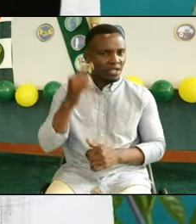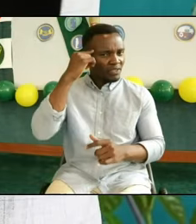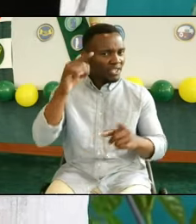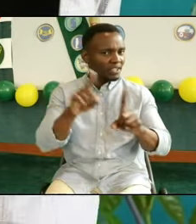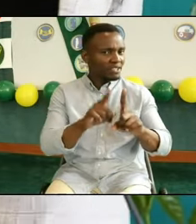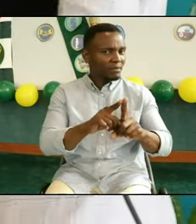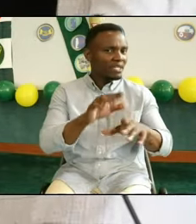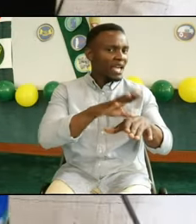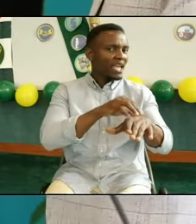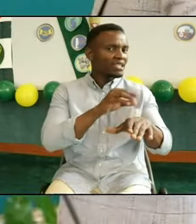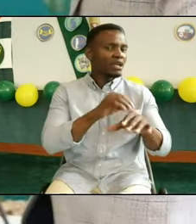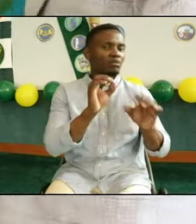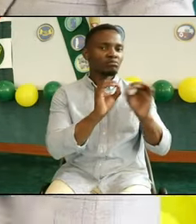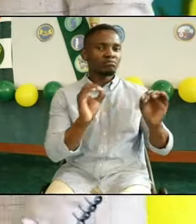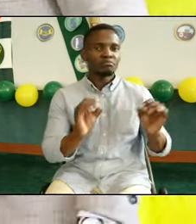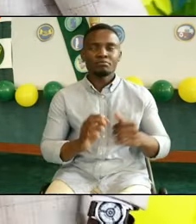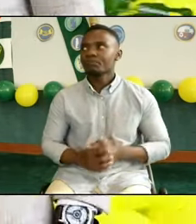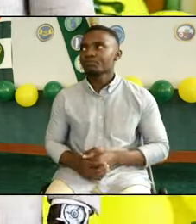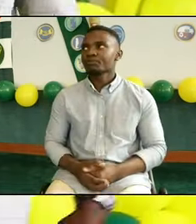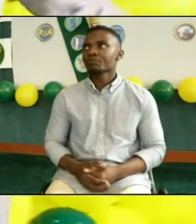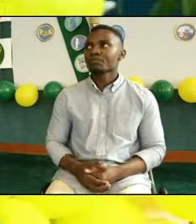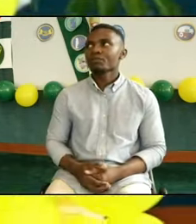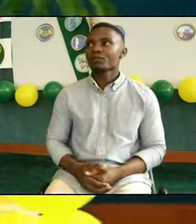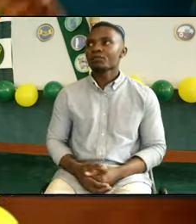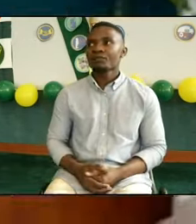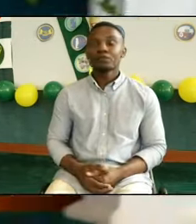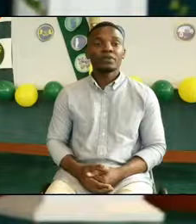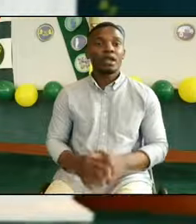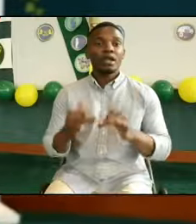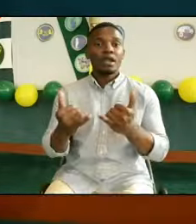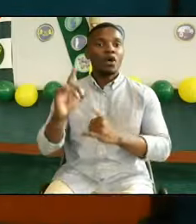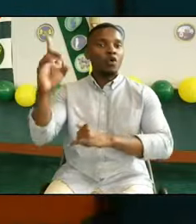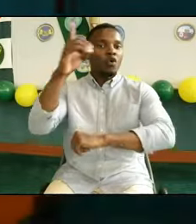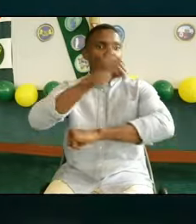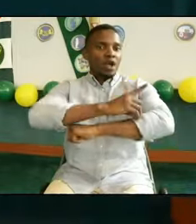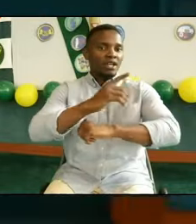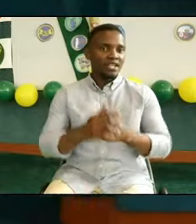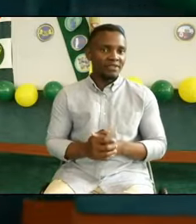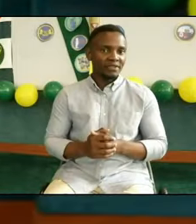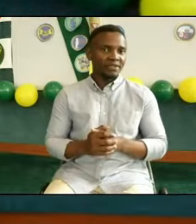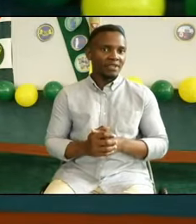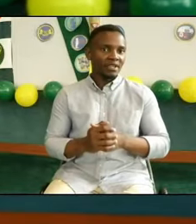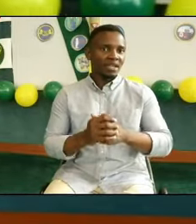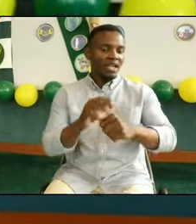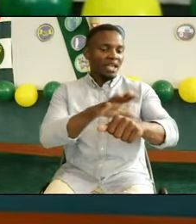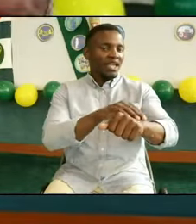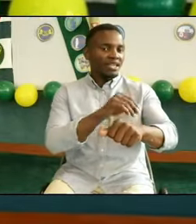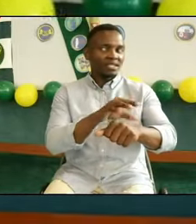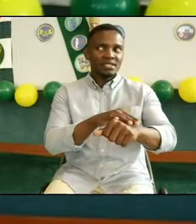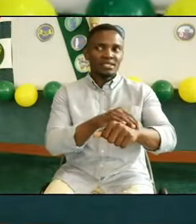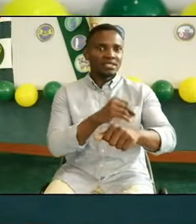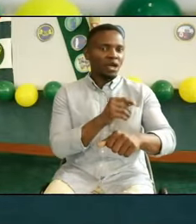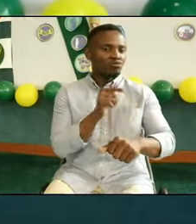let's move on and learn two few things. Then one day, Esau, who was having the birthright,